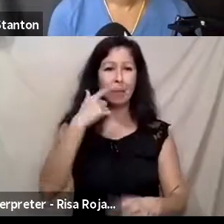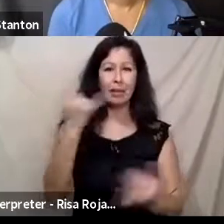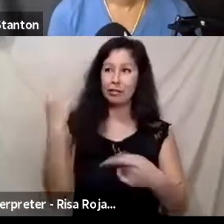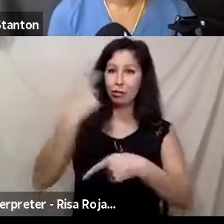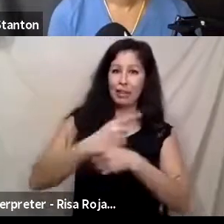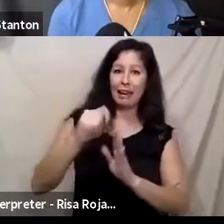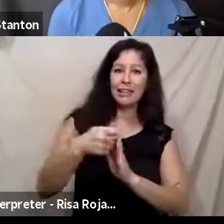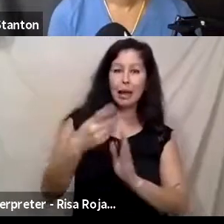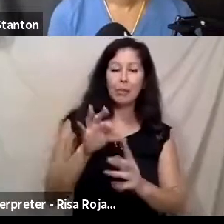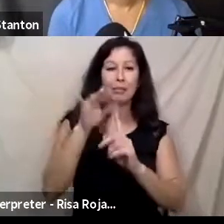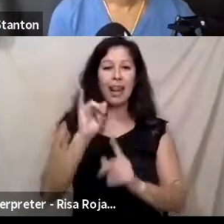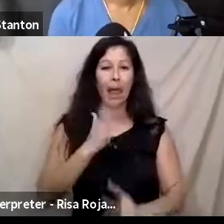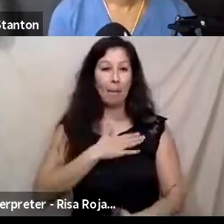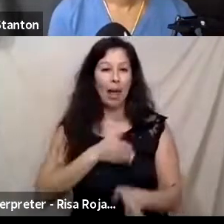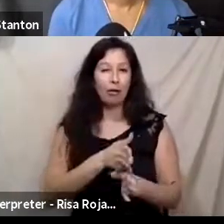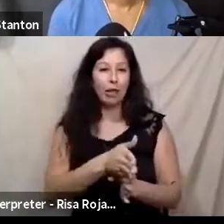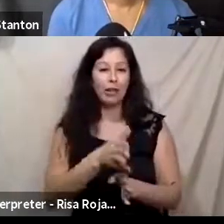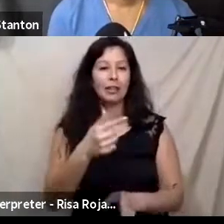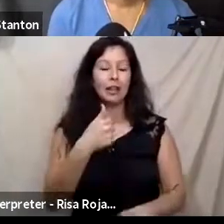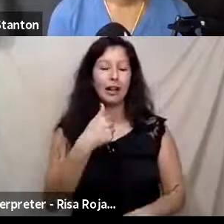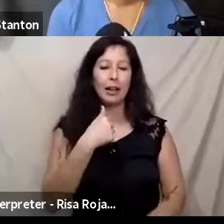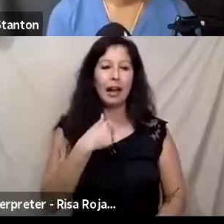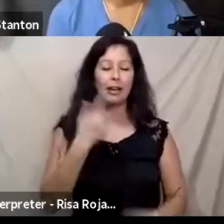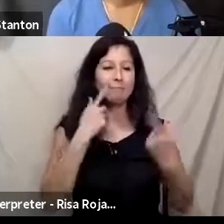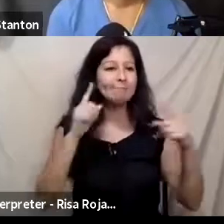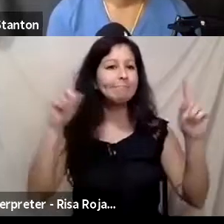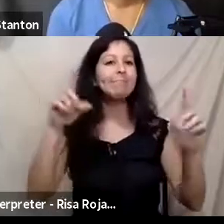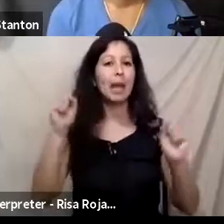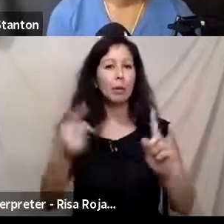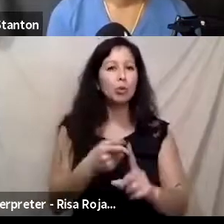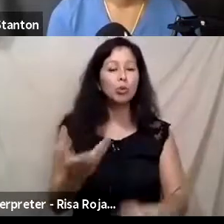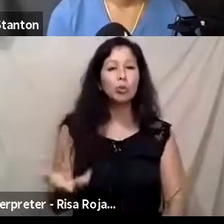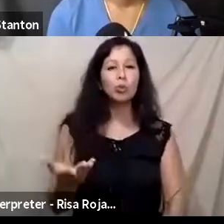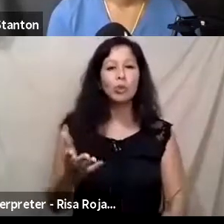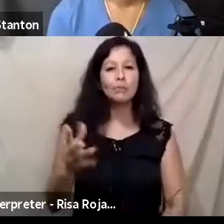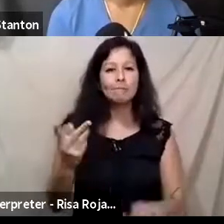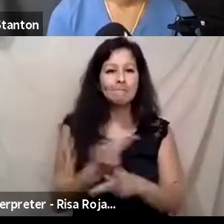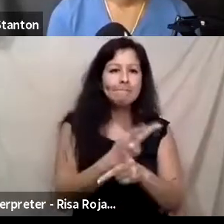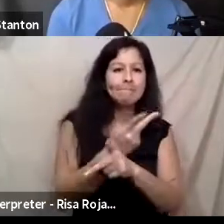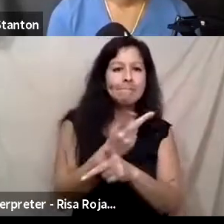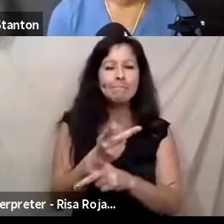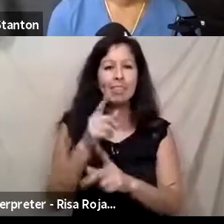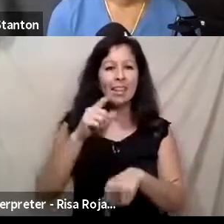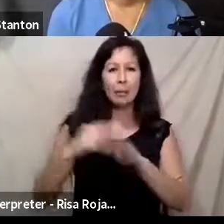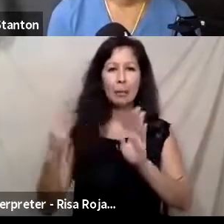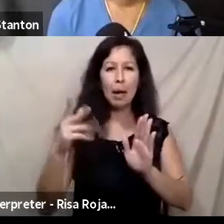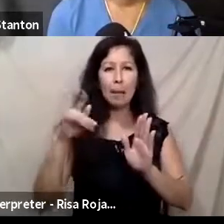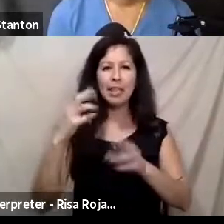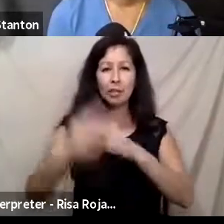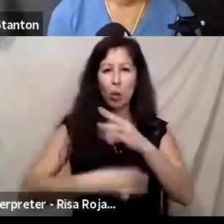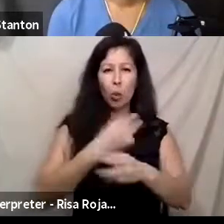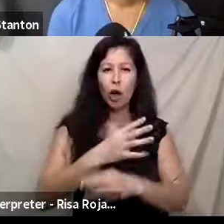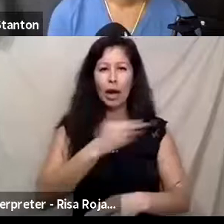know, especially like with my career, I've successfully been able to navigate the period piece world